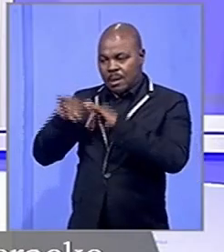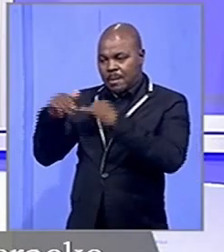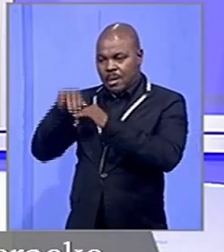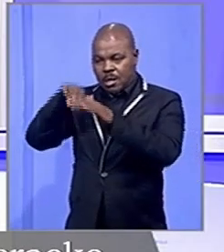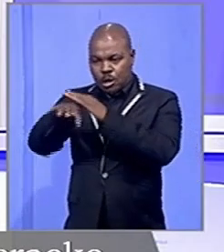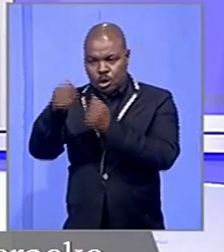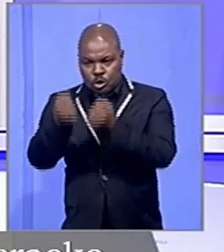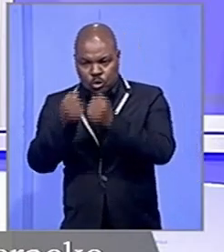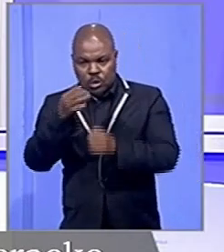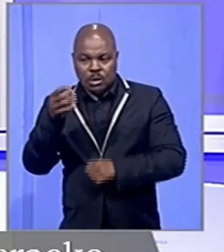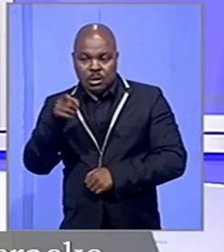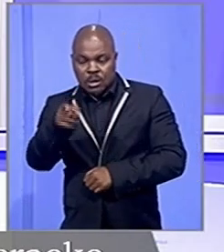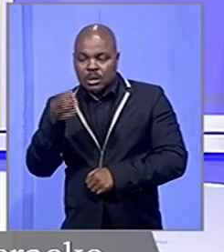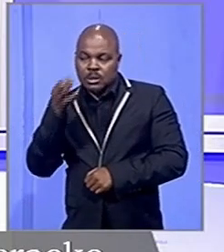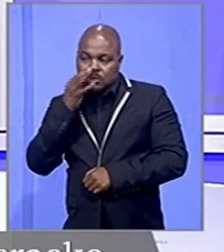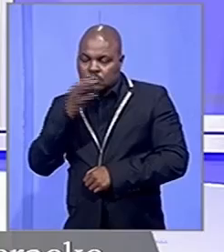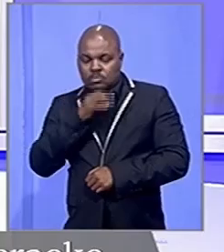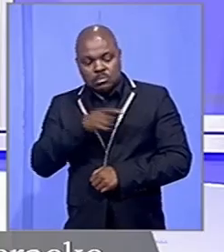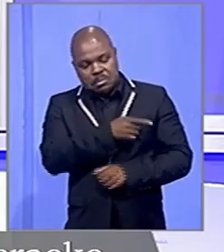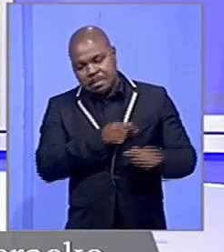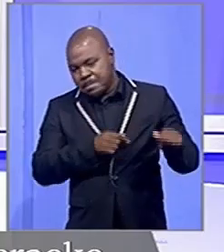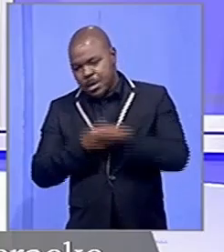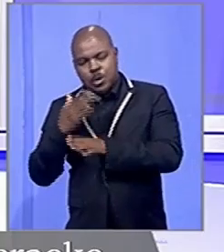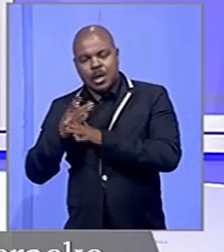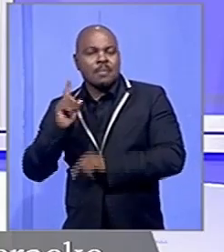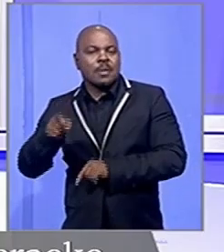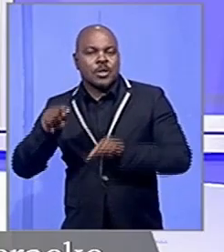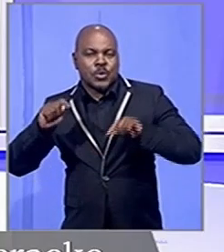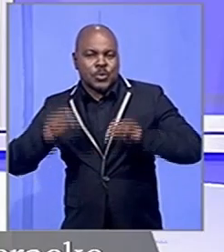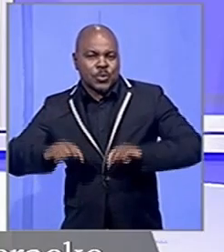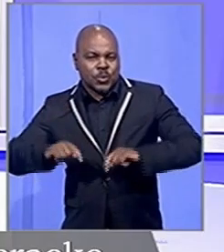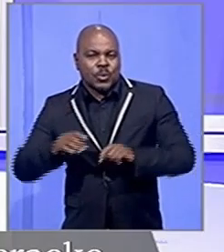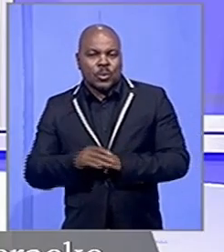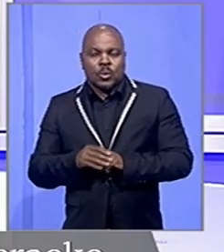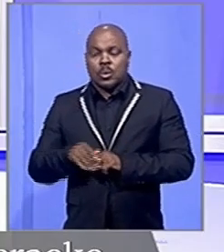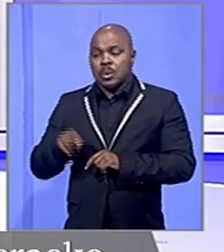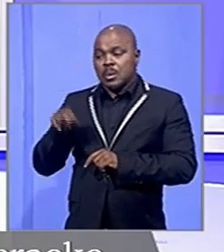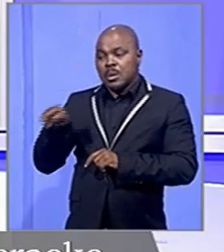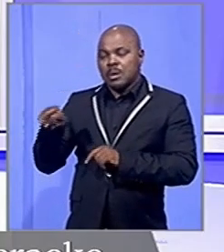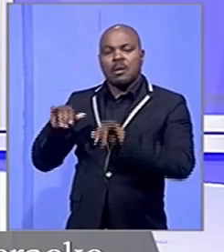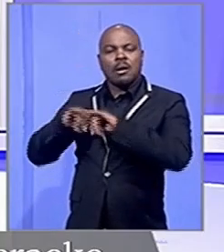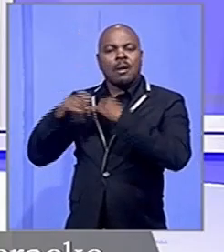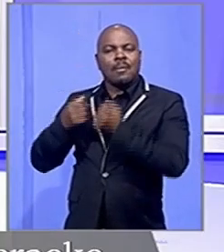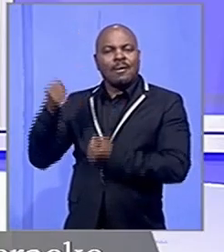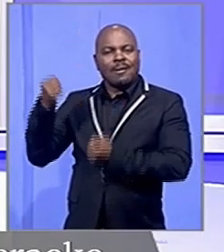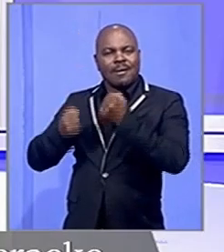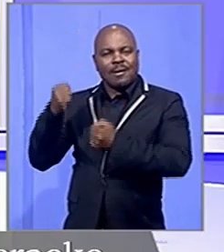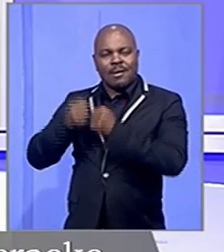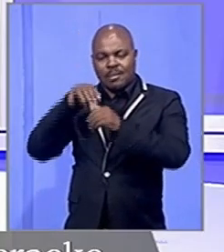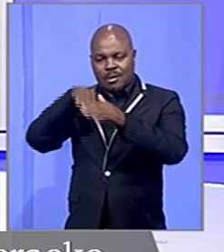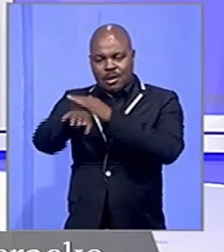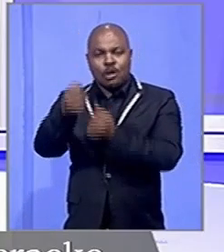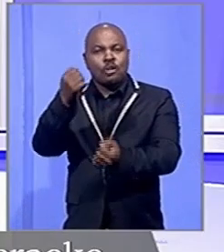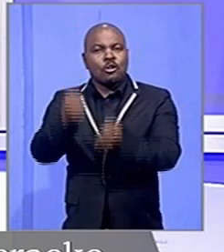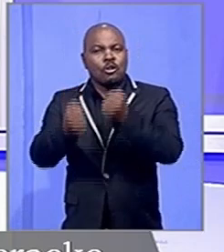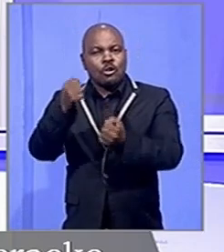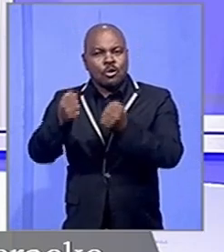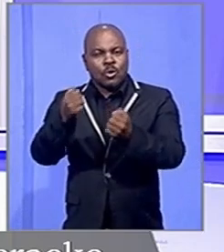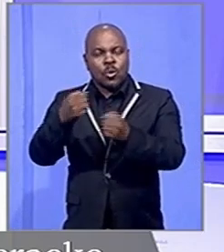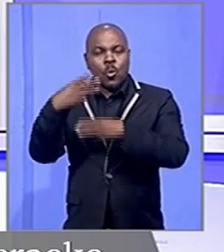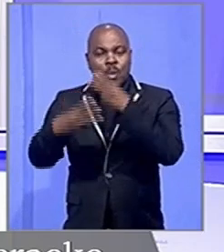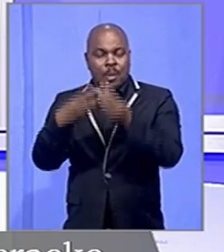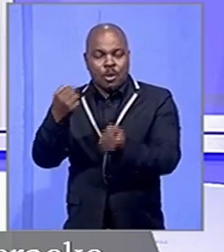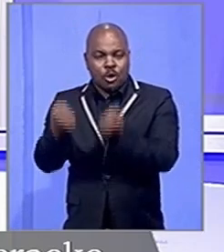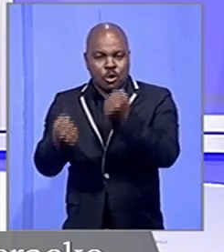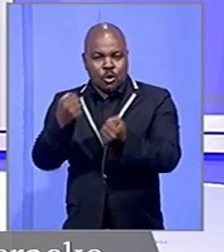ba boloditseng strike ba boele tirong ka gangwe. Setlamo seno sa dijanaga se ikgolagantse le kgotlatshekelo ya badiri ka bonako